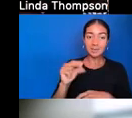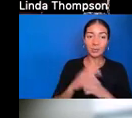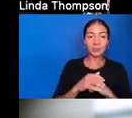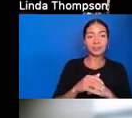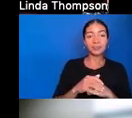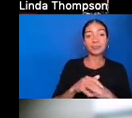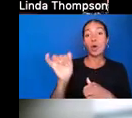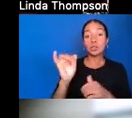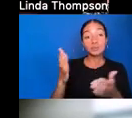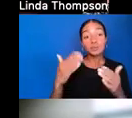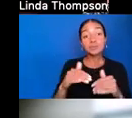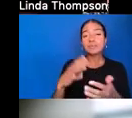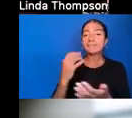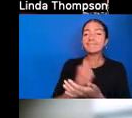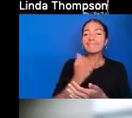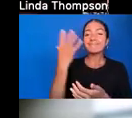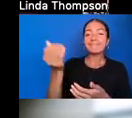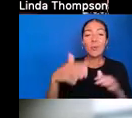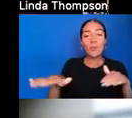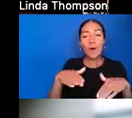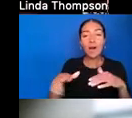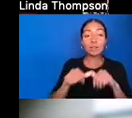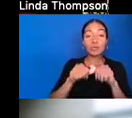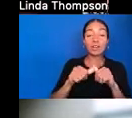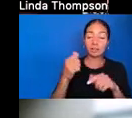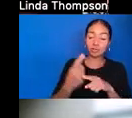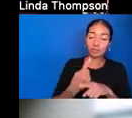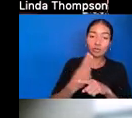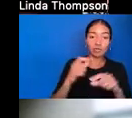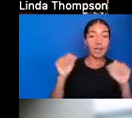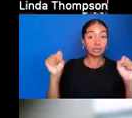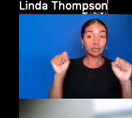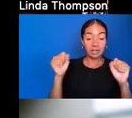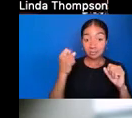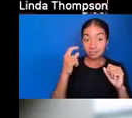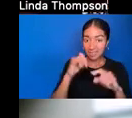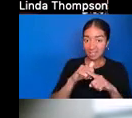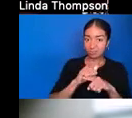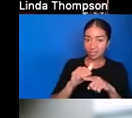Also, taking a walk and regular exercise, and that's a practice.